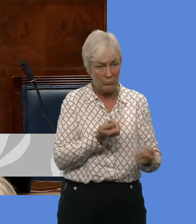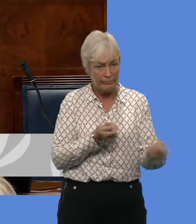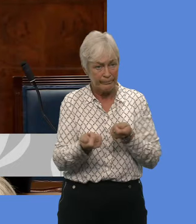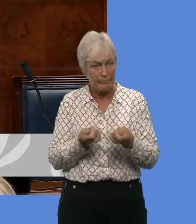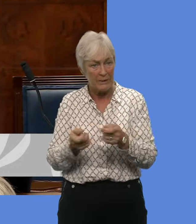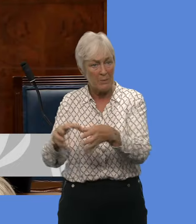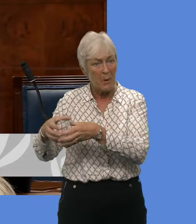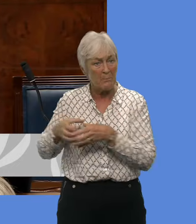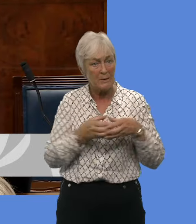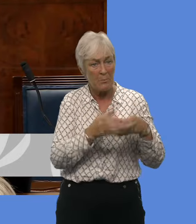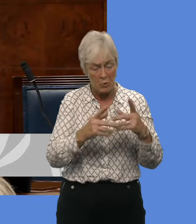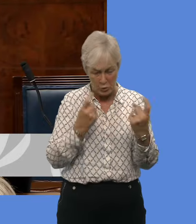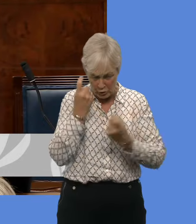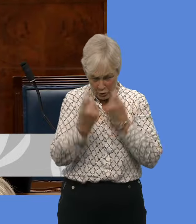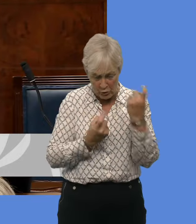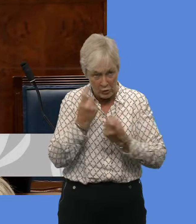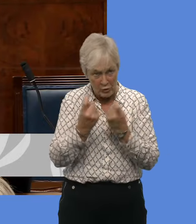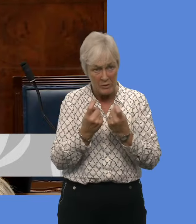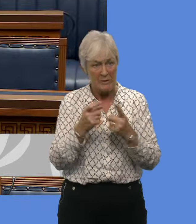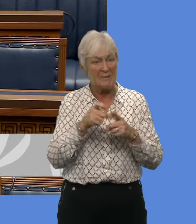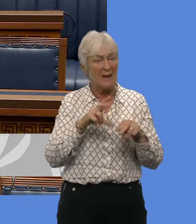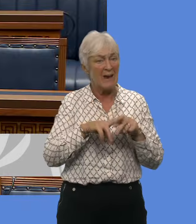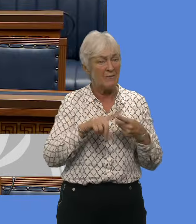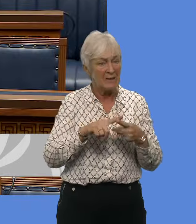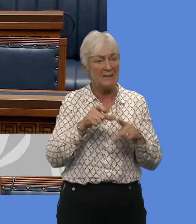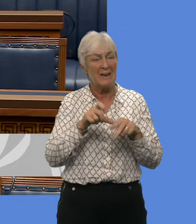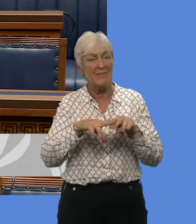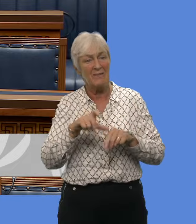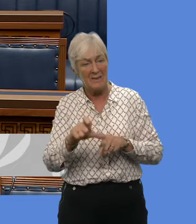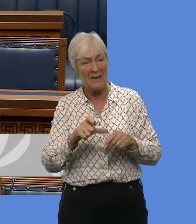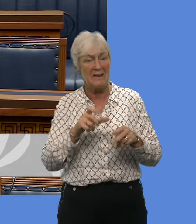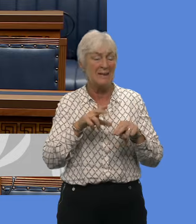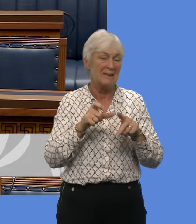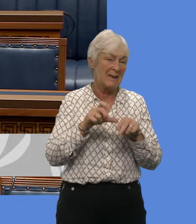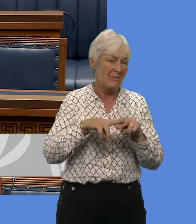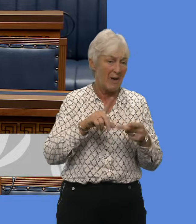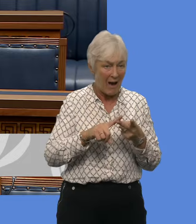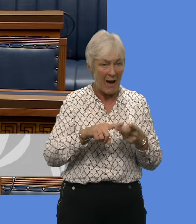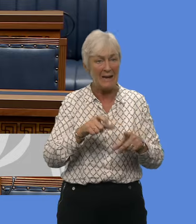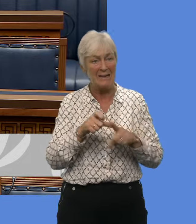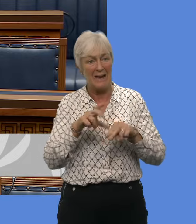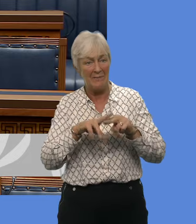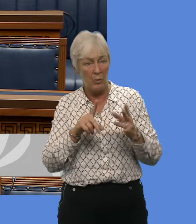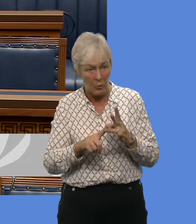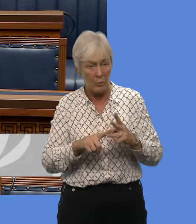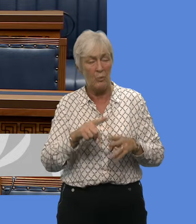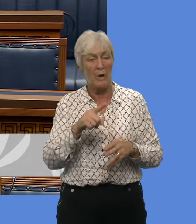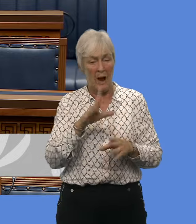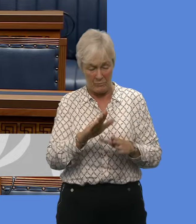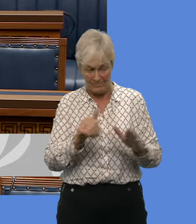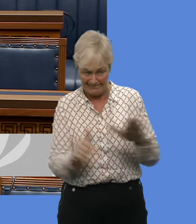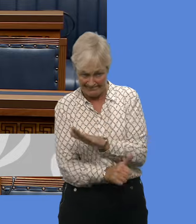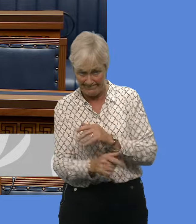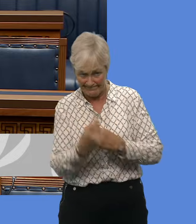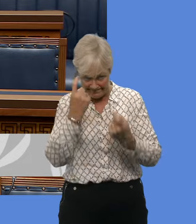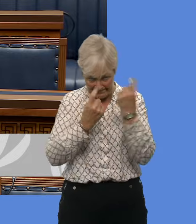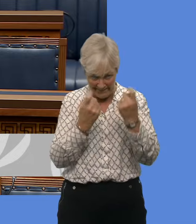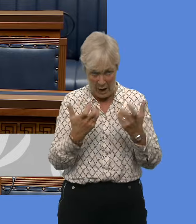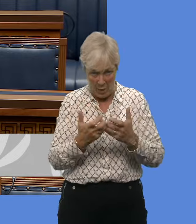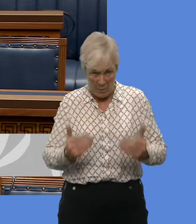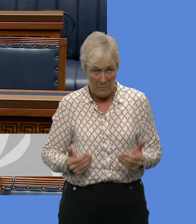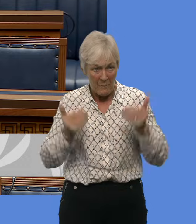consider. So colleagues across DFE, DFC, DFI and DOF may have particular thoughts on how to take